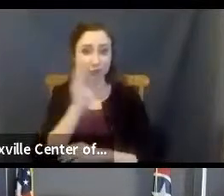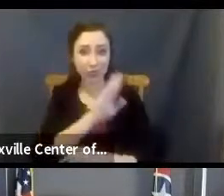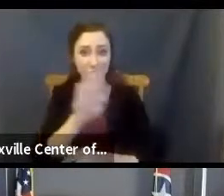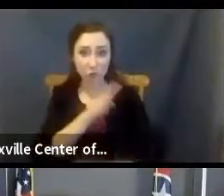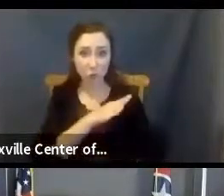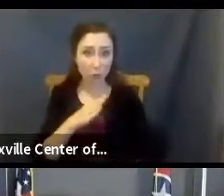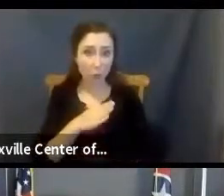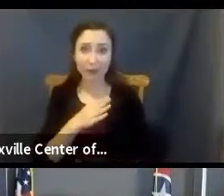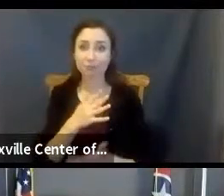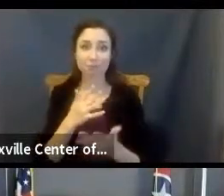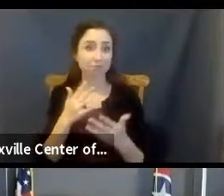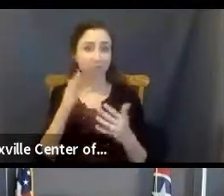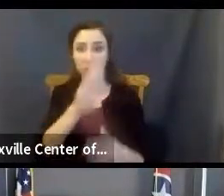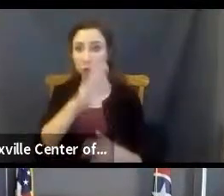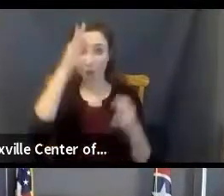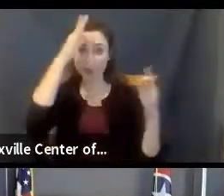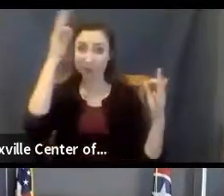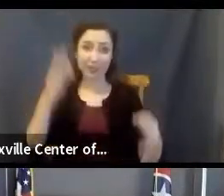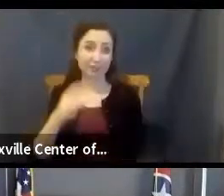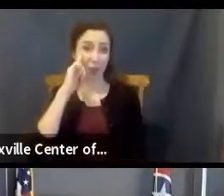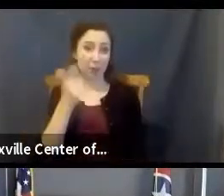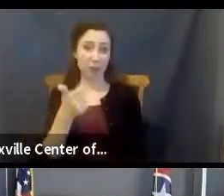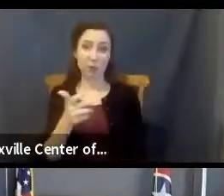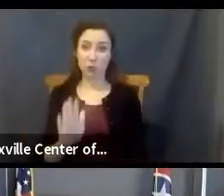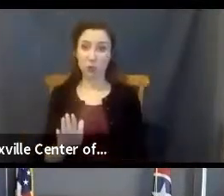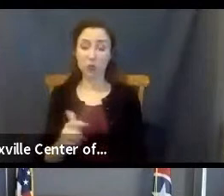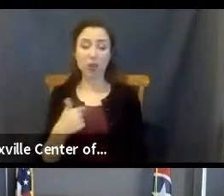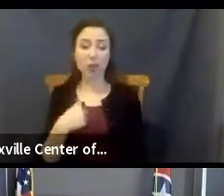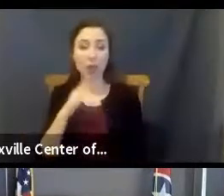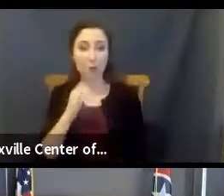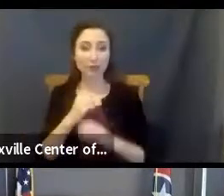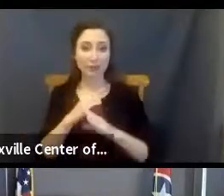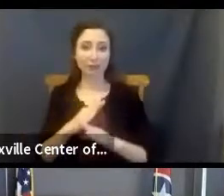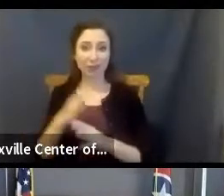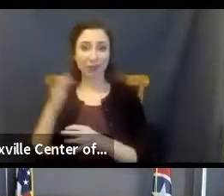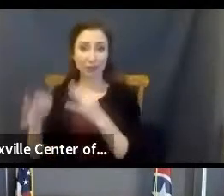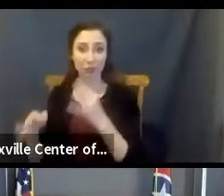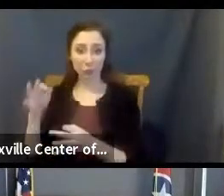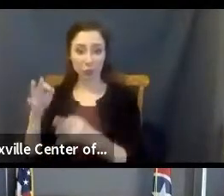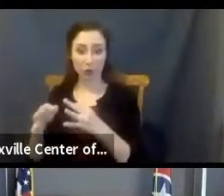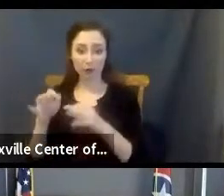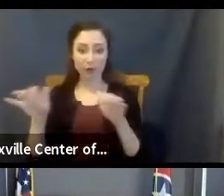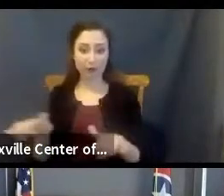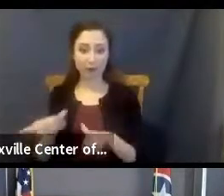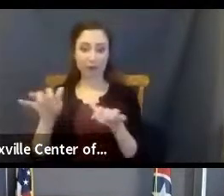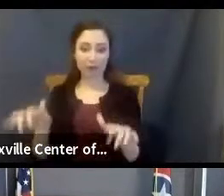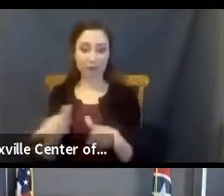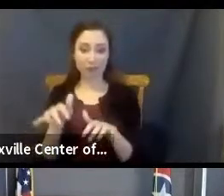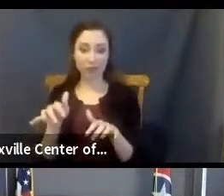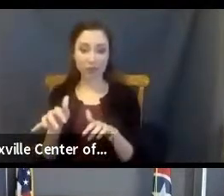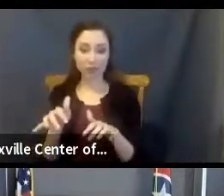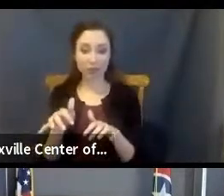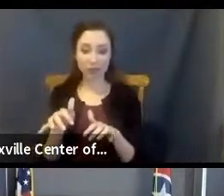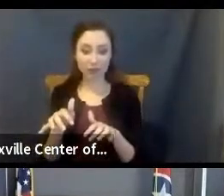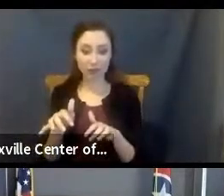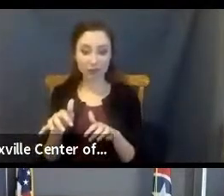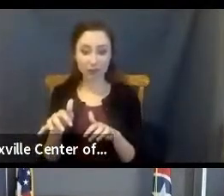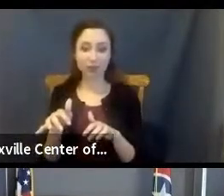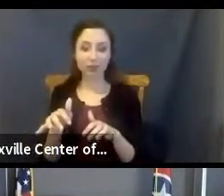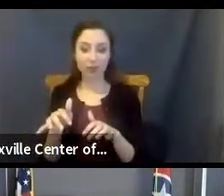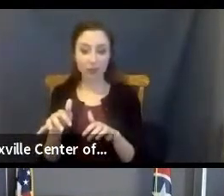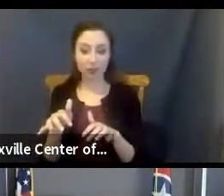me. So I tell you that I will defend in court an action that you take.